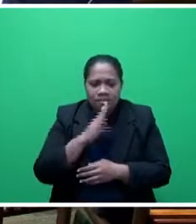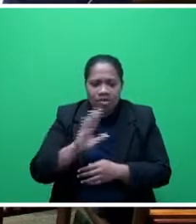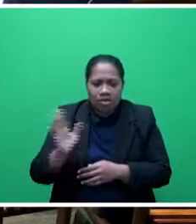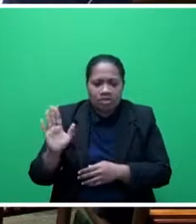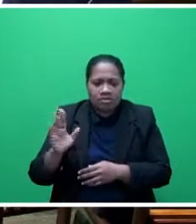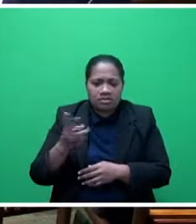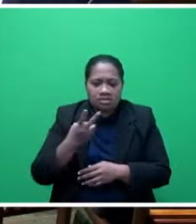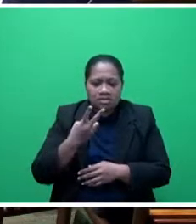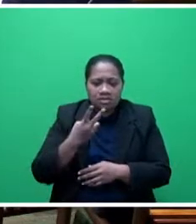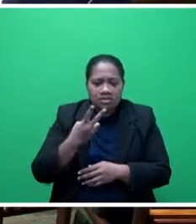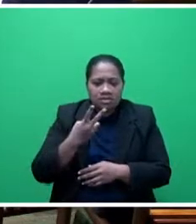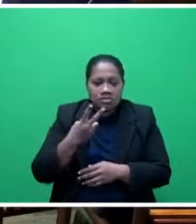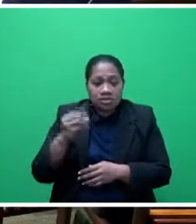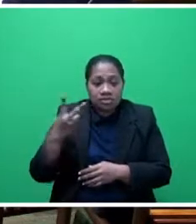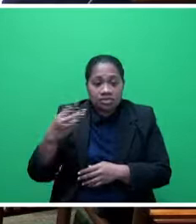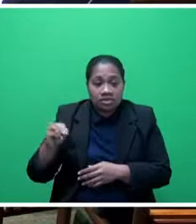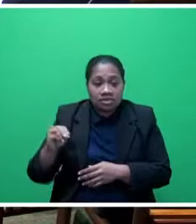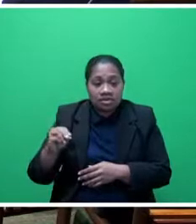9:30 a.m.